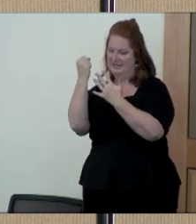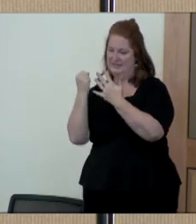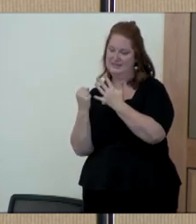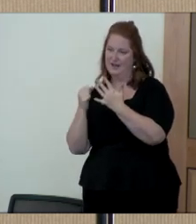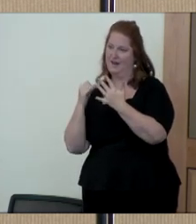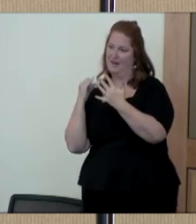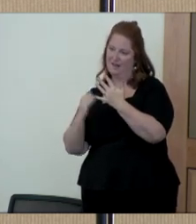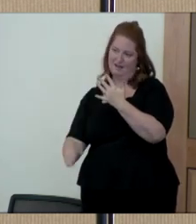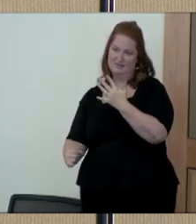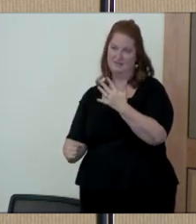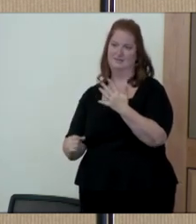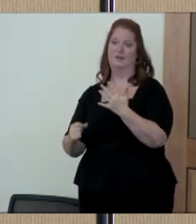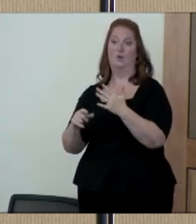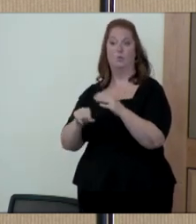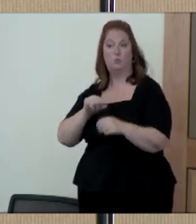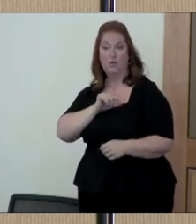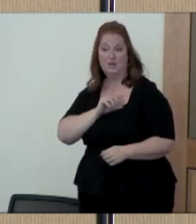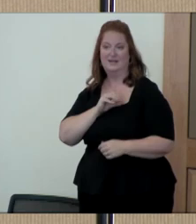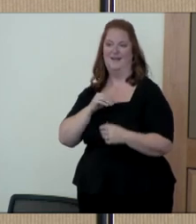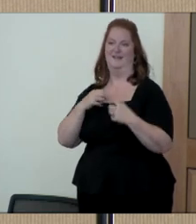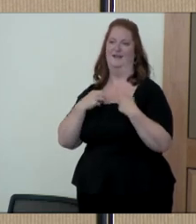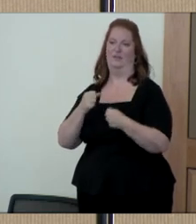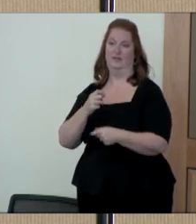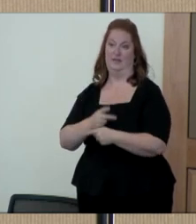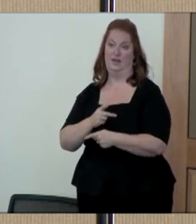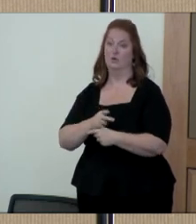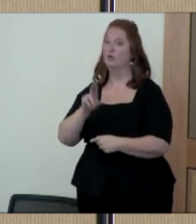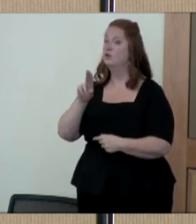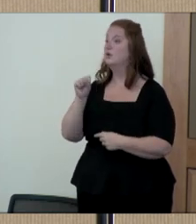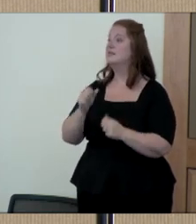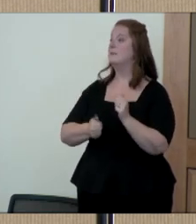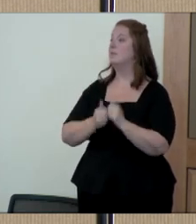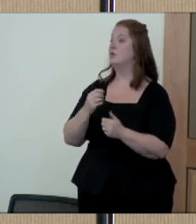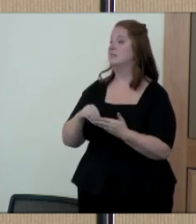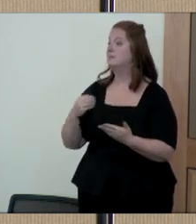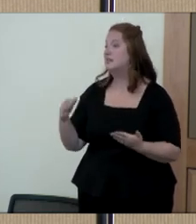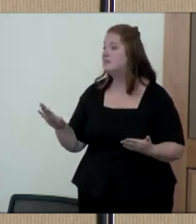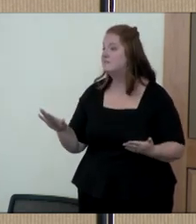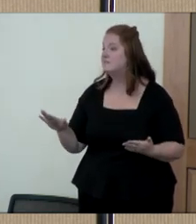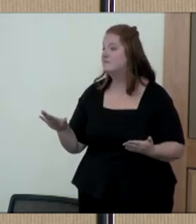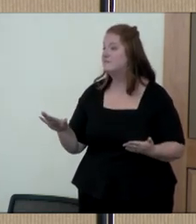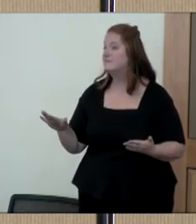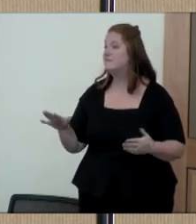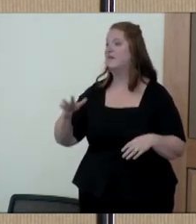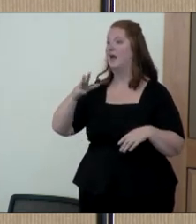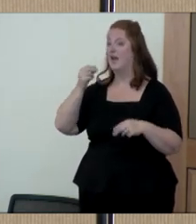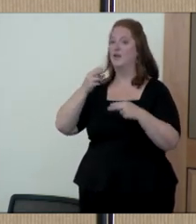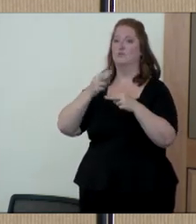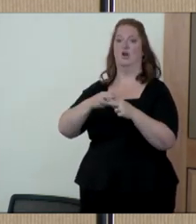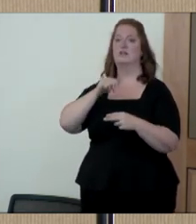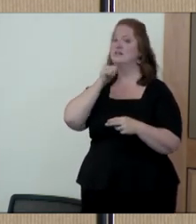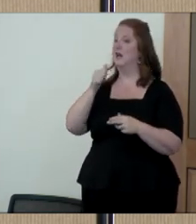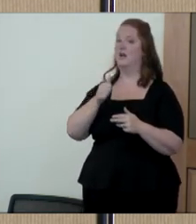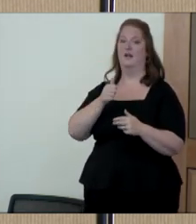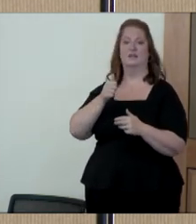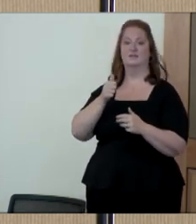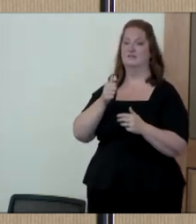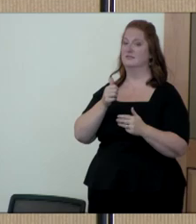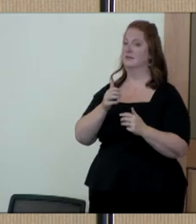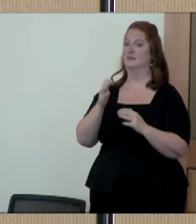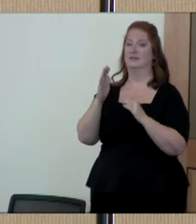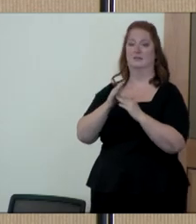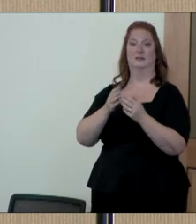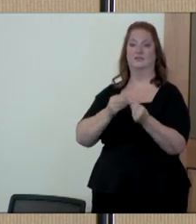and access to care. The U.S. is the most expensive. It is known to be the least efficient and the least